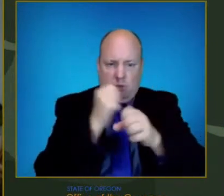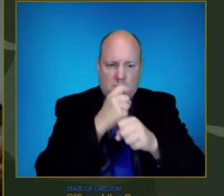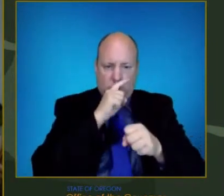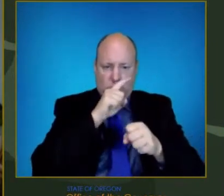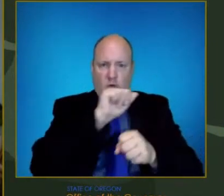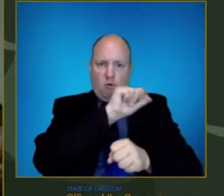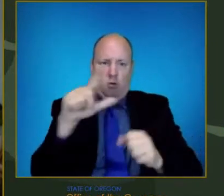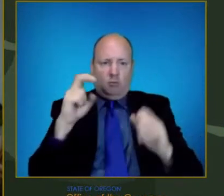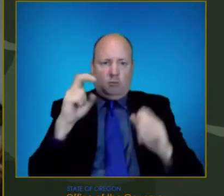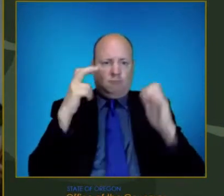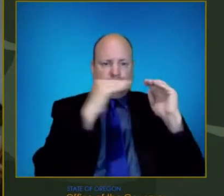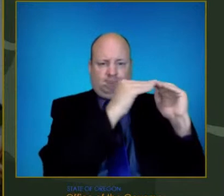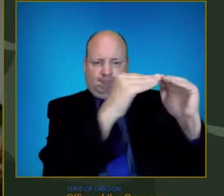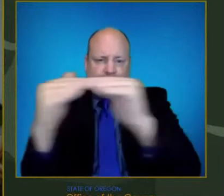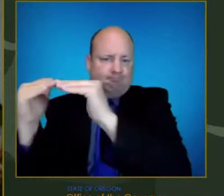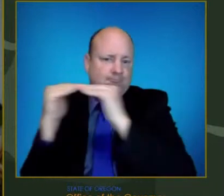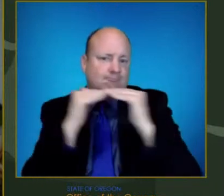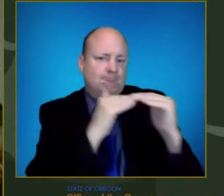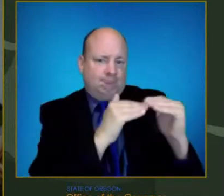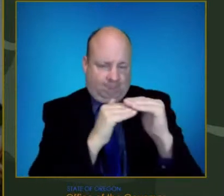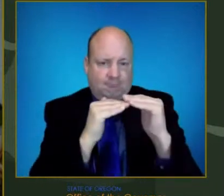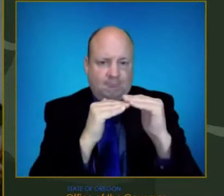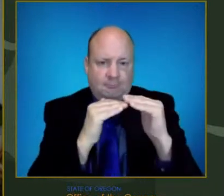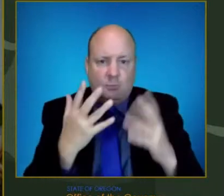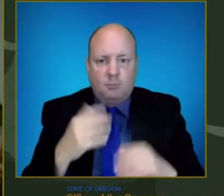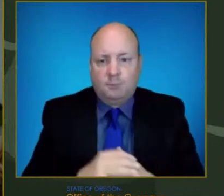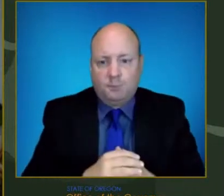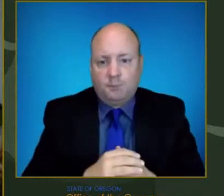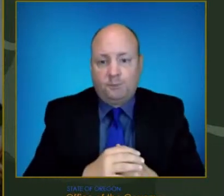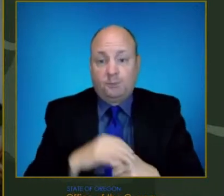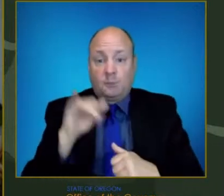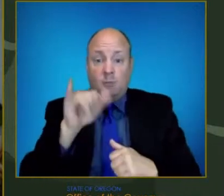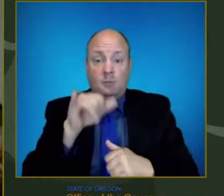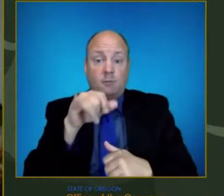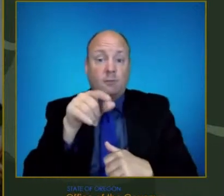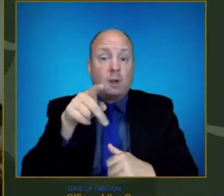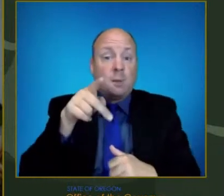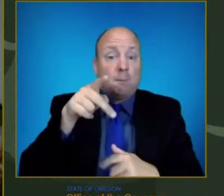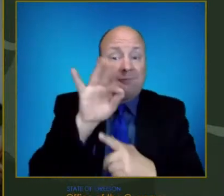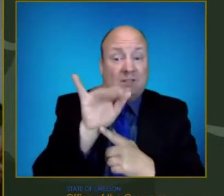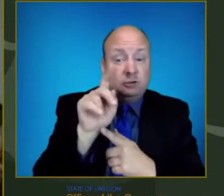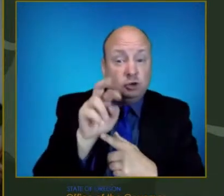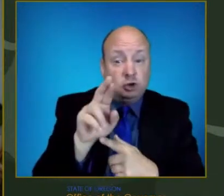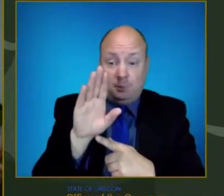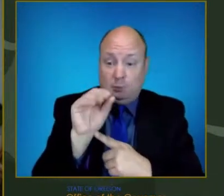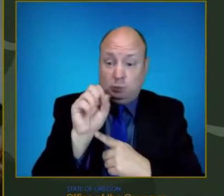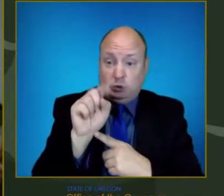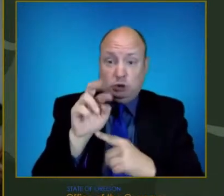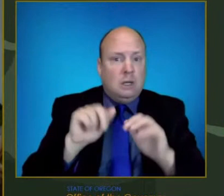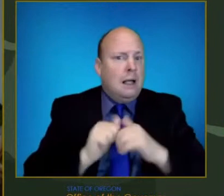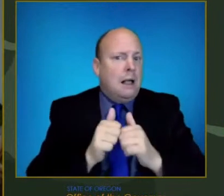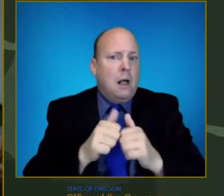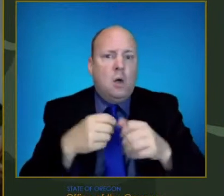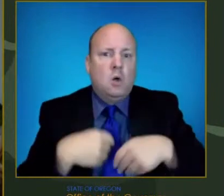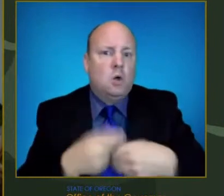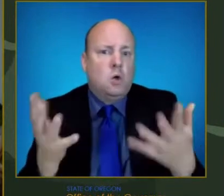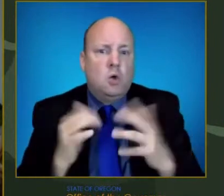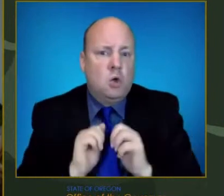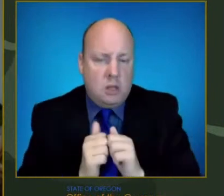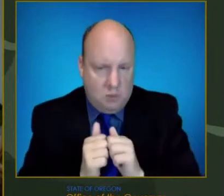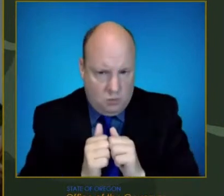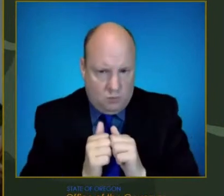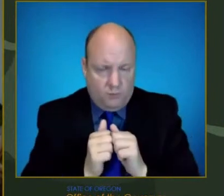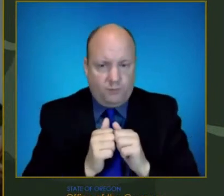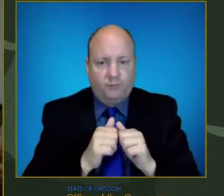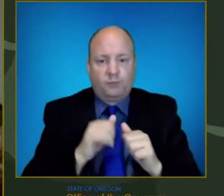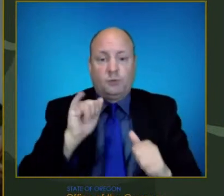on the rollout of the Pfizer booster and vaccine supply in Oregon. At this time, the supply of the Pfizer vaccine in Oregon is